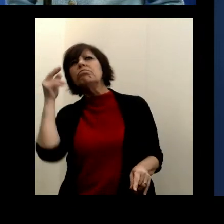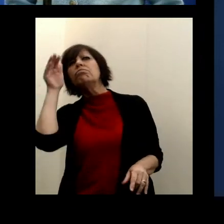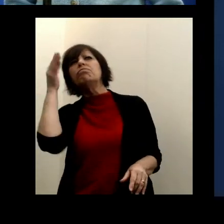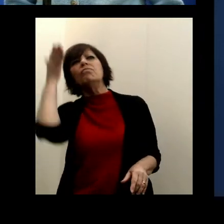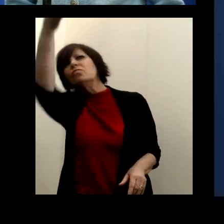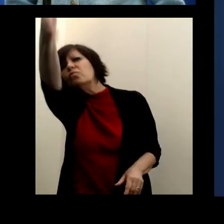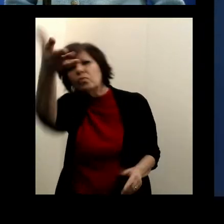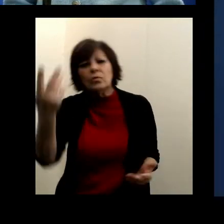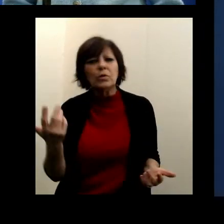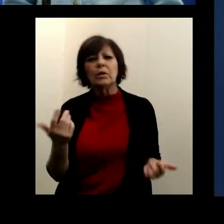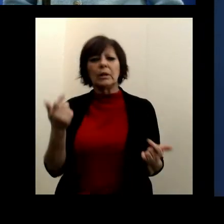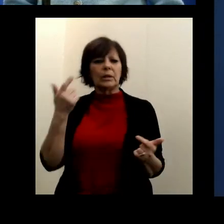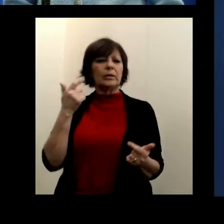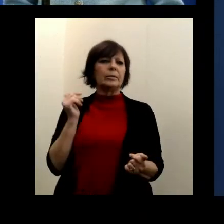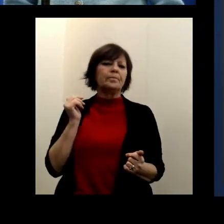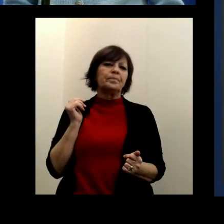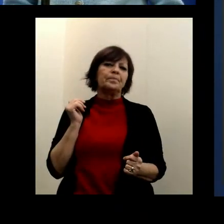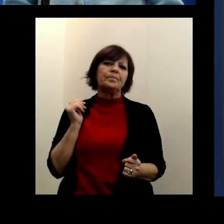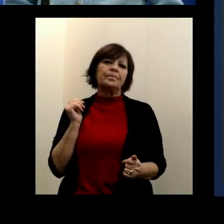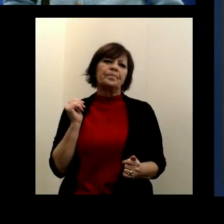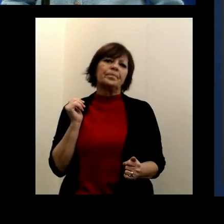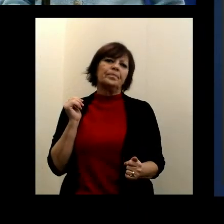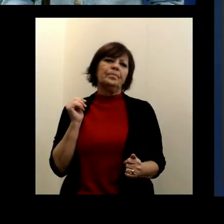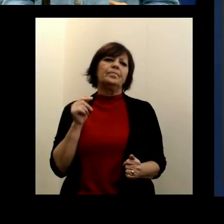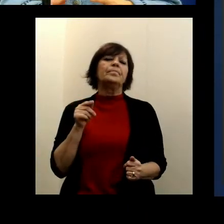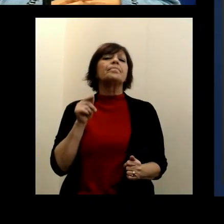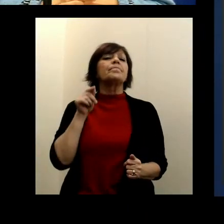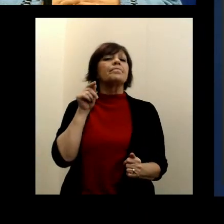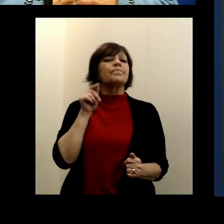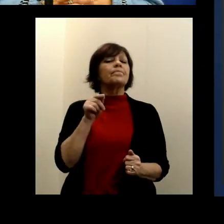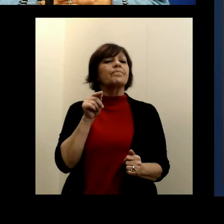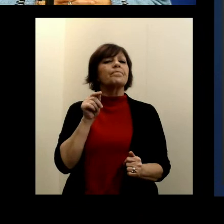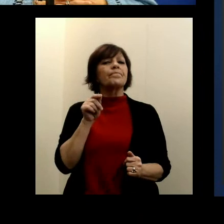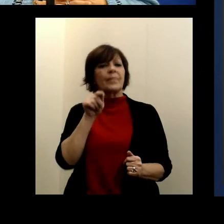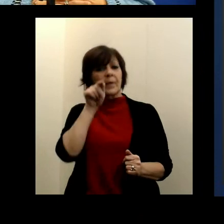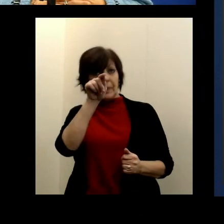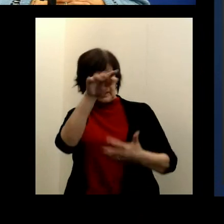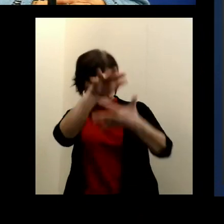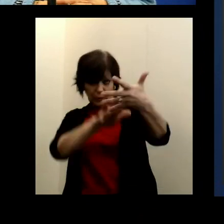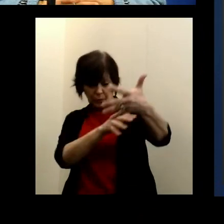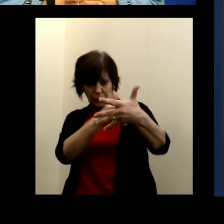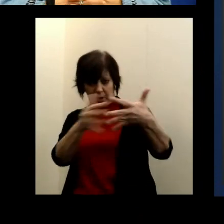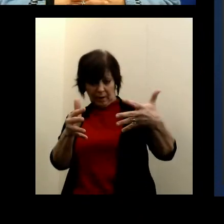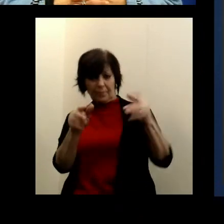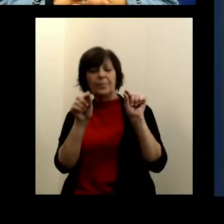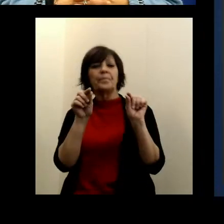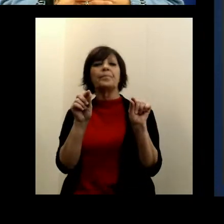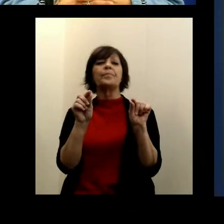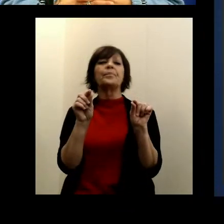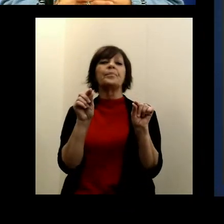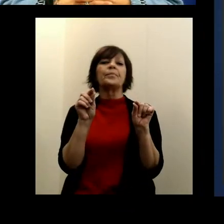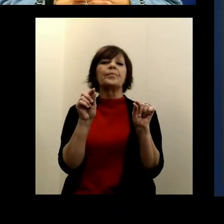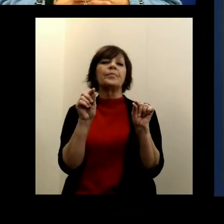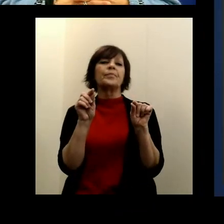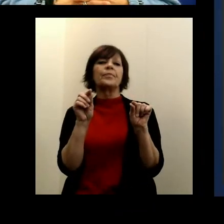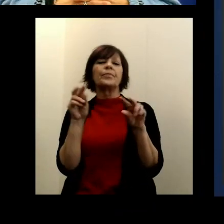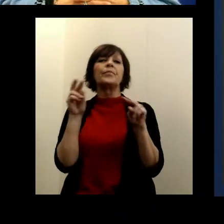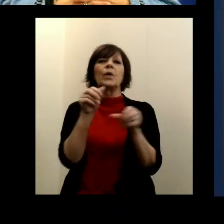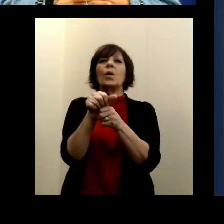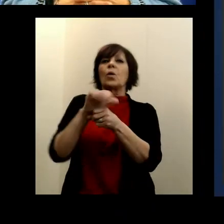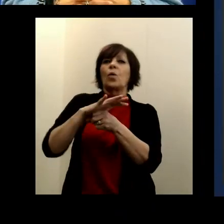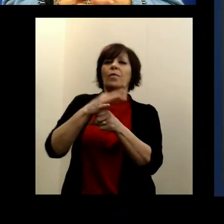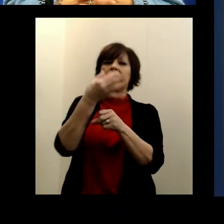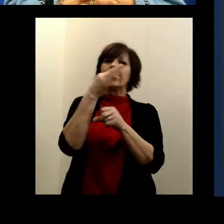from as a result of COVID-19. So this graph is looking at our